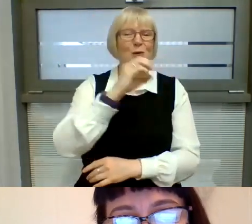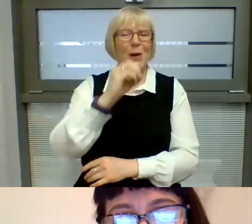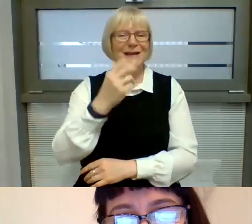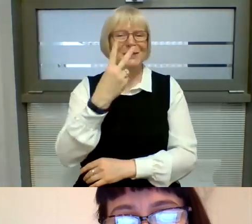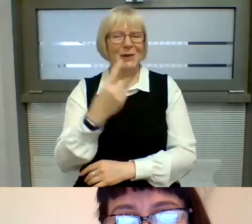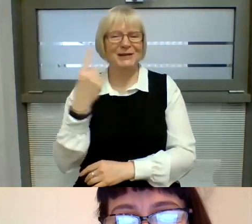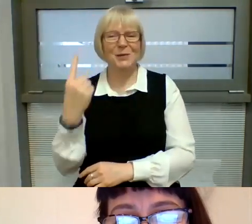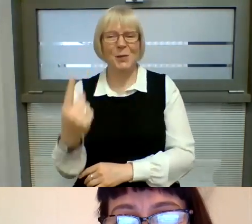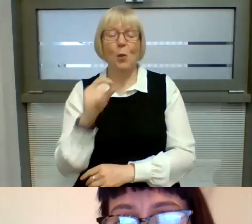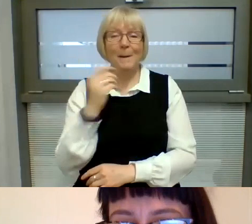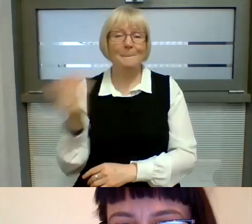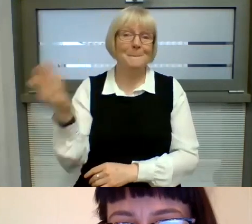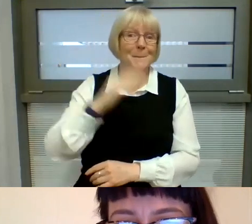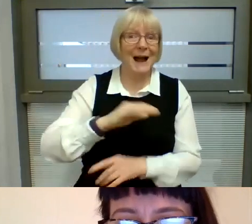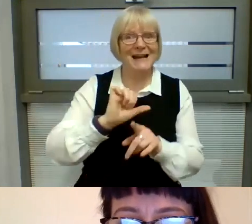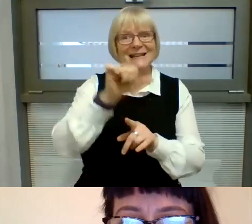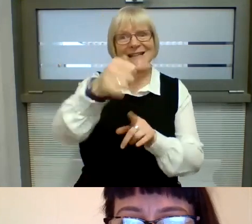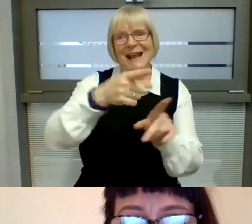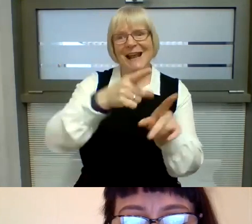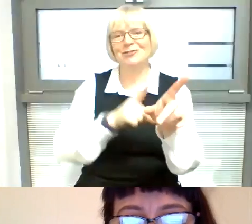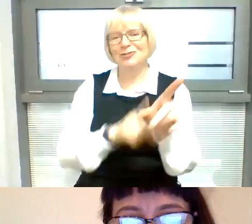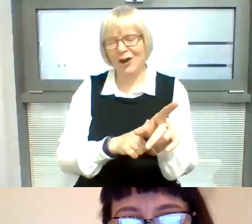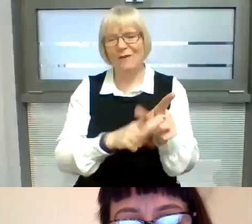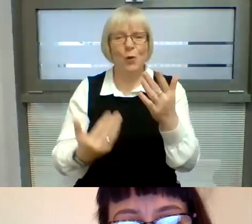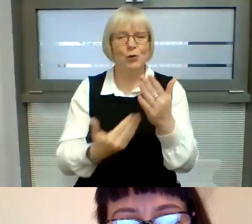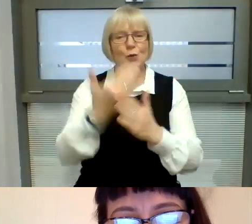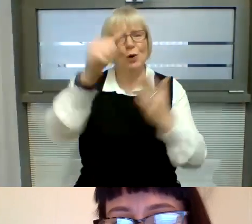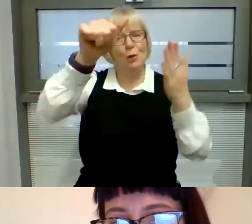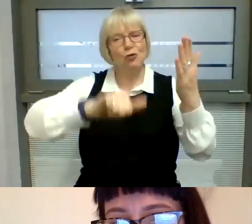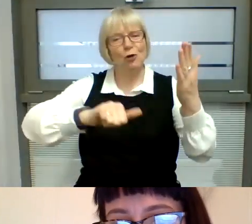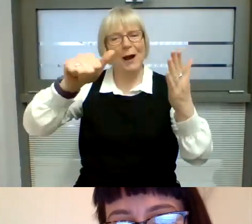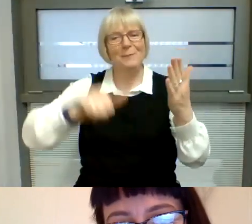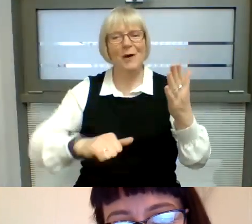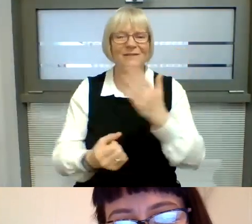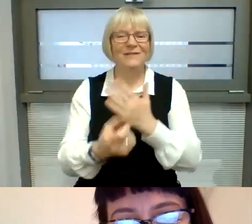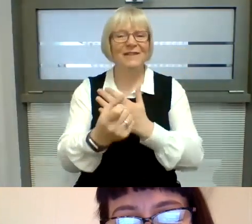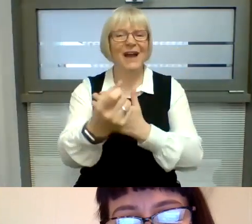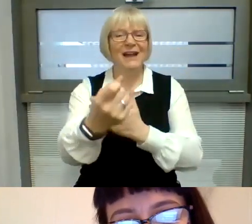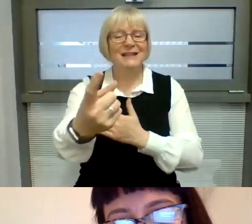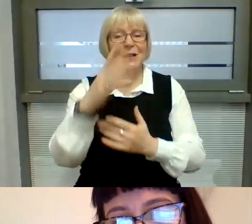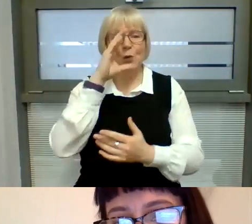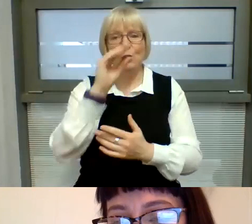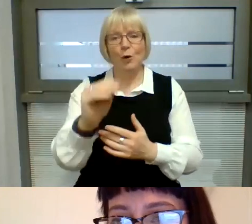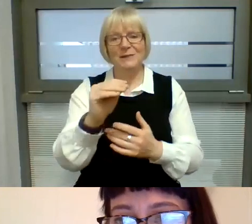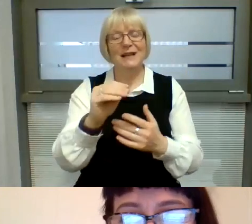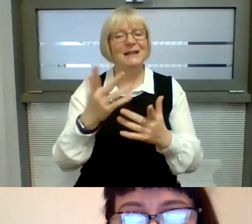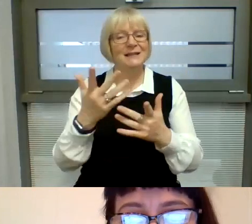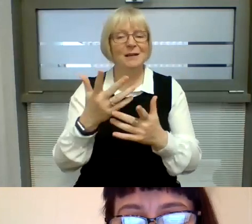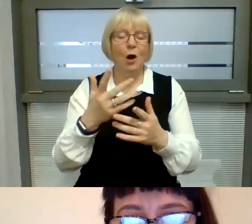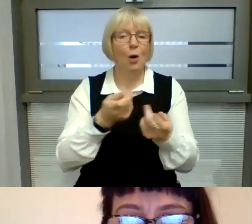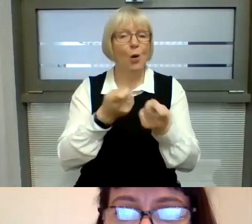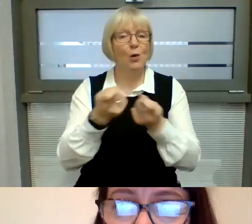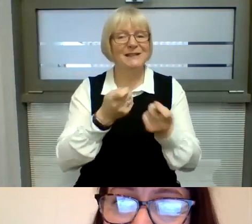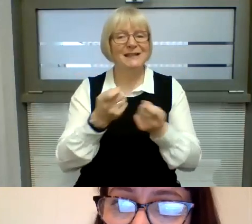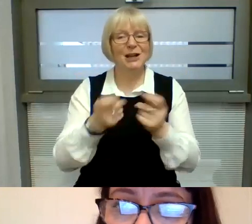But we will be back next year with a whole new programme of events. And of course, Wolverhampton is hosting Touring British Art Show 9